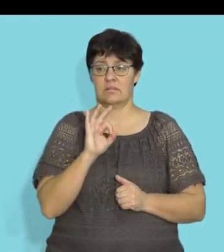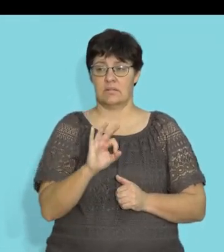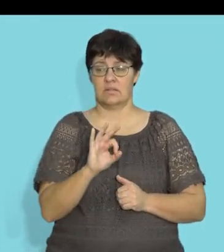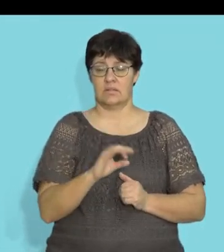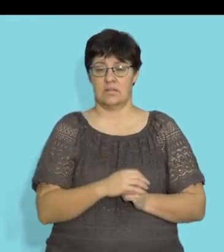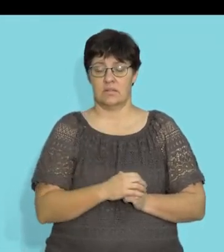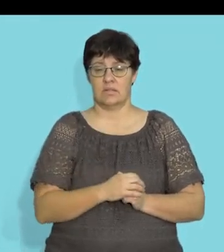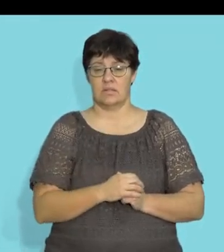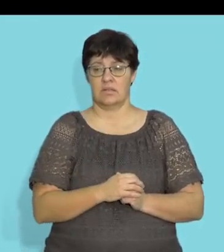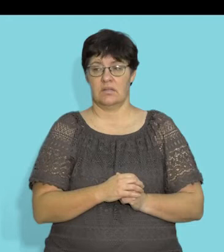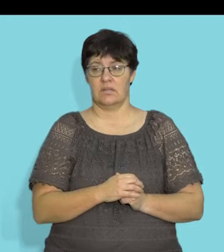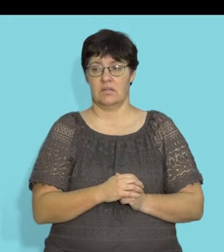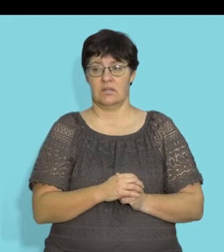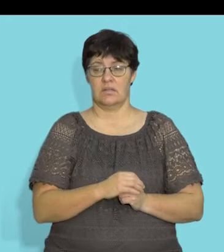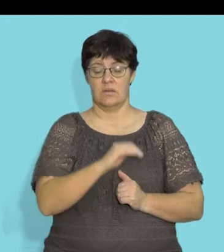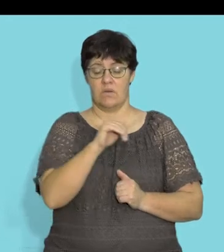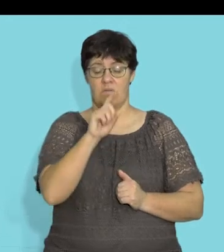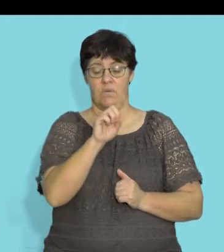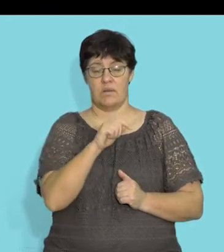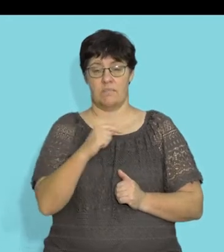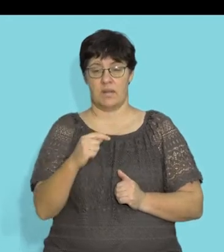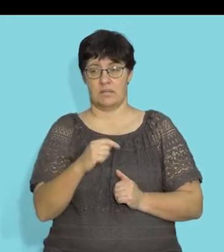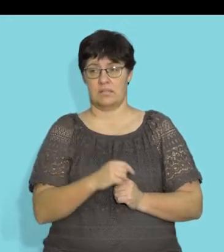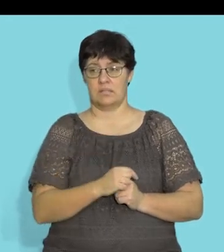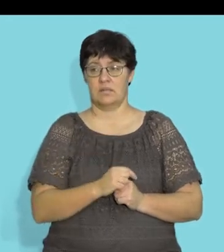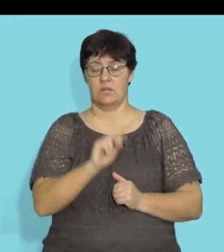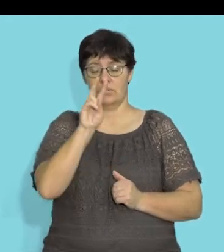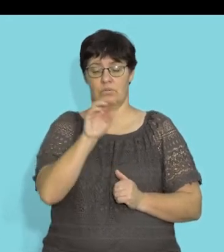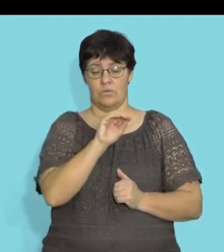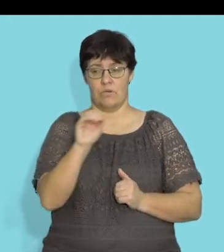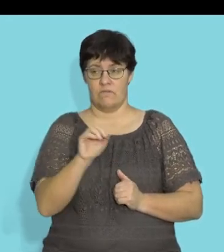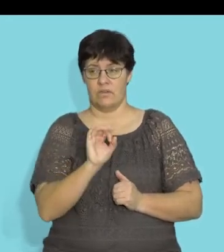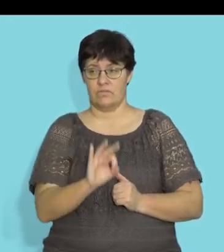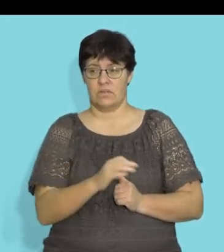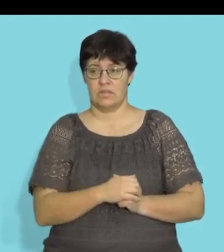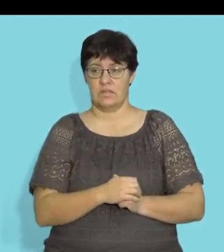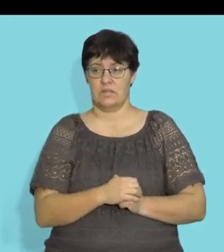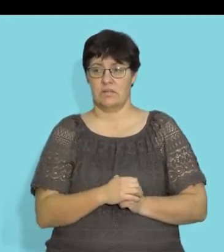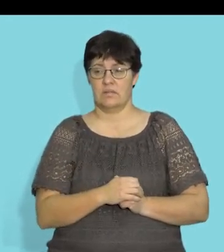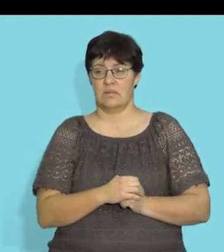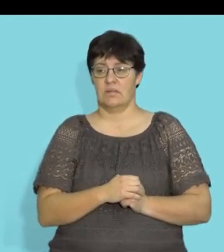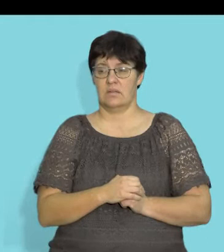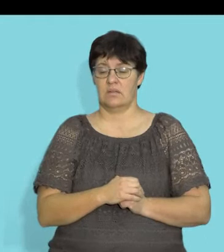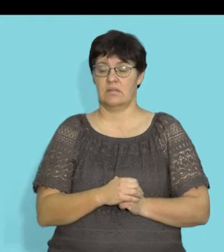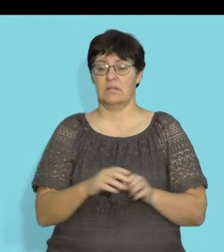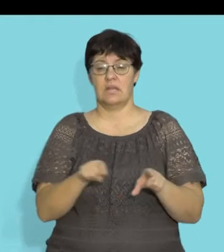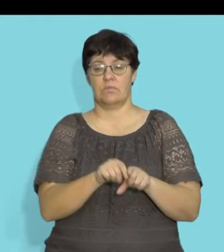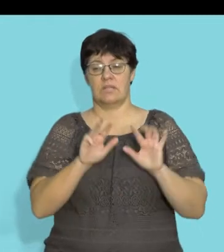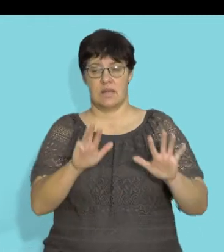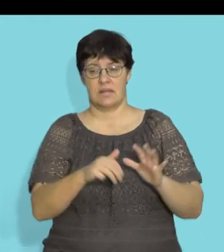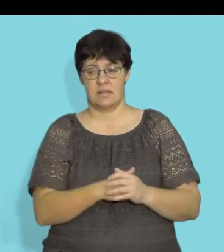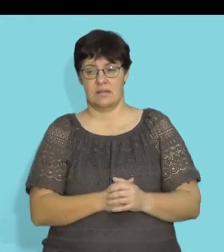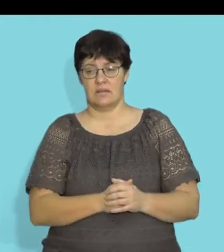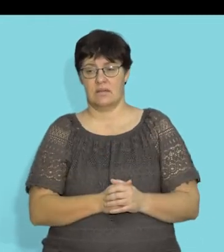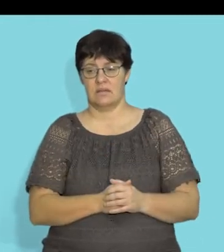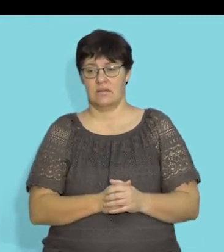is. So I've got 3 over 1 minus 2 over 3, which